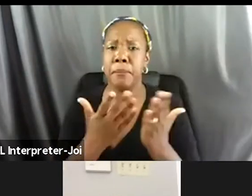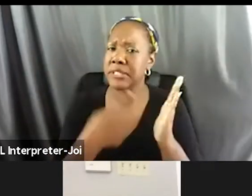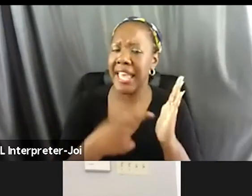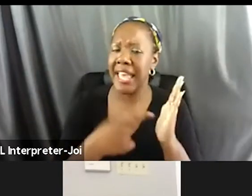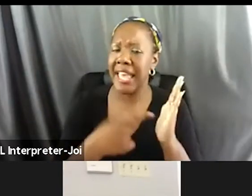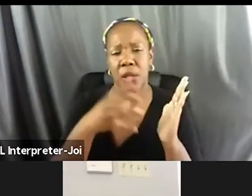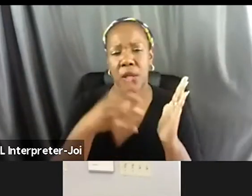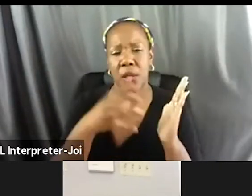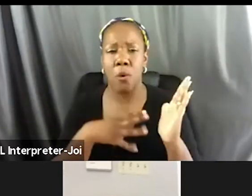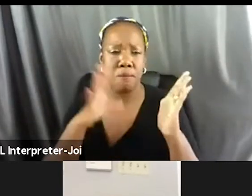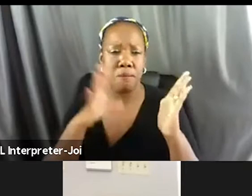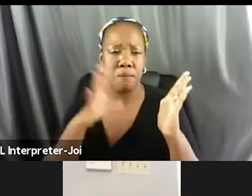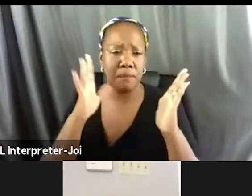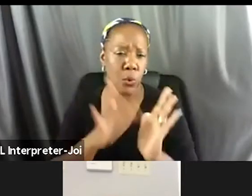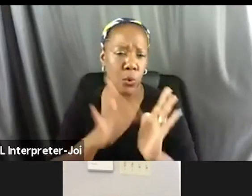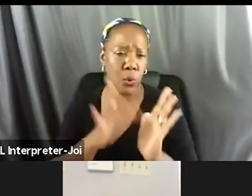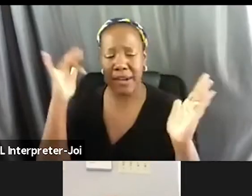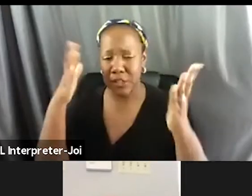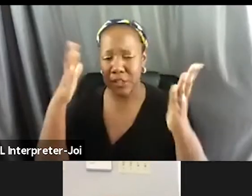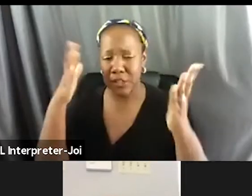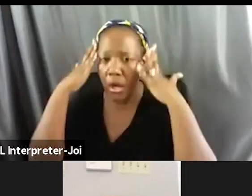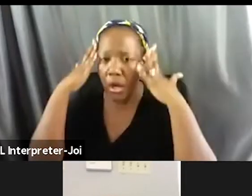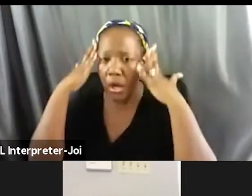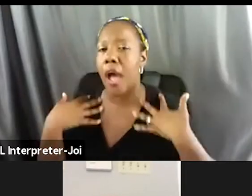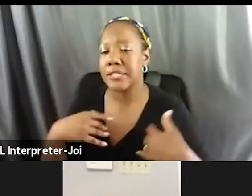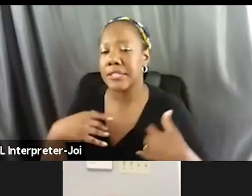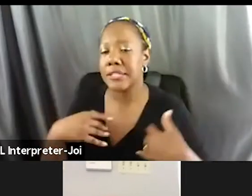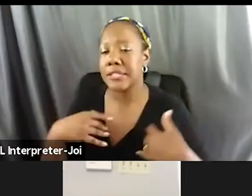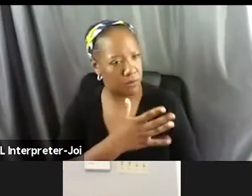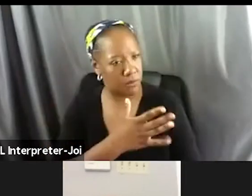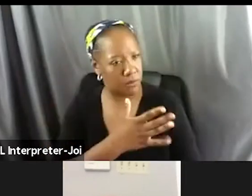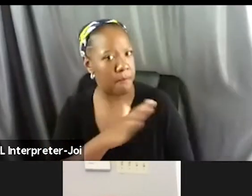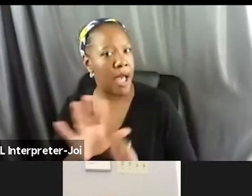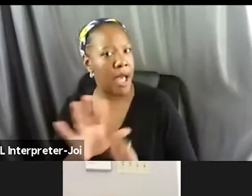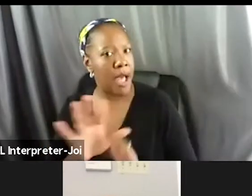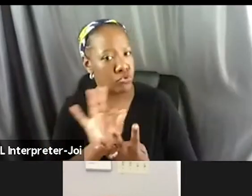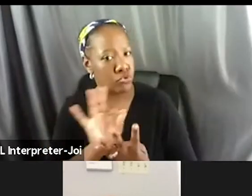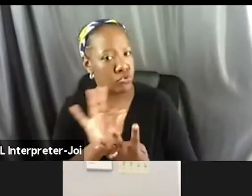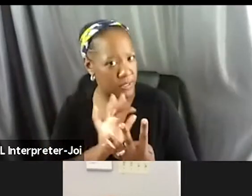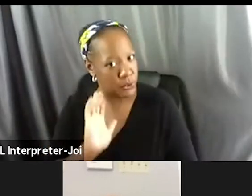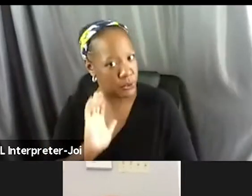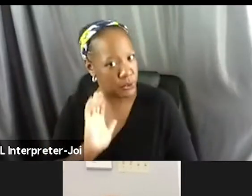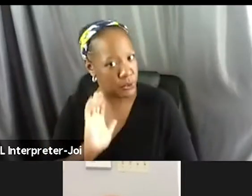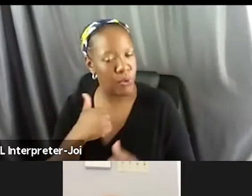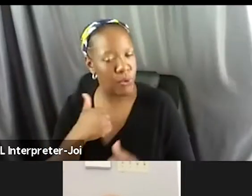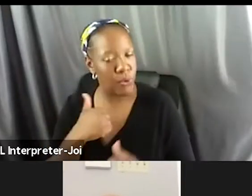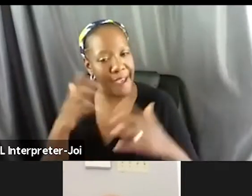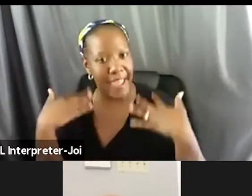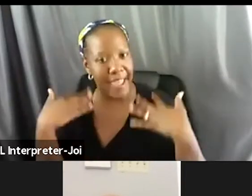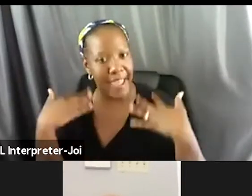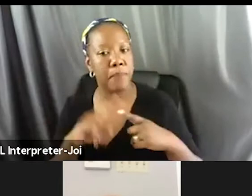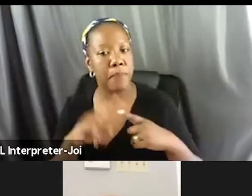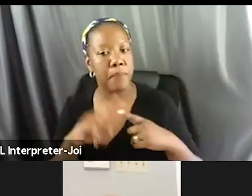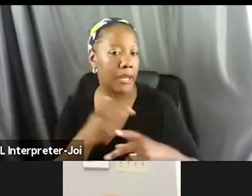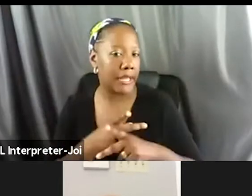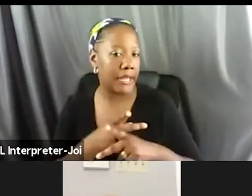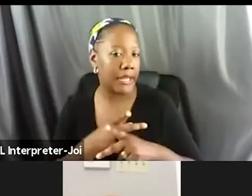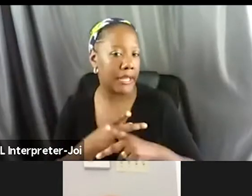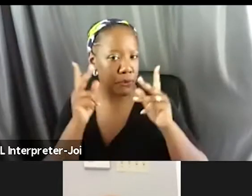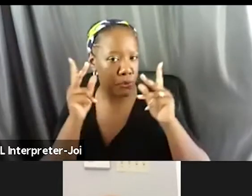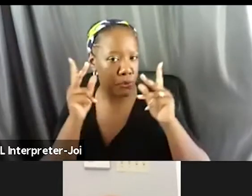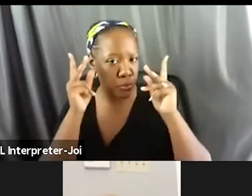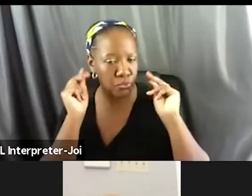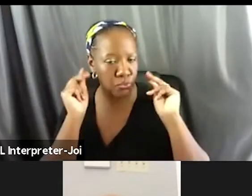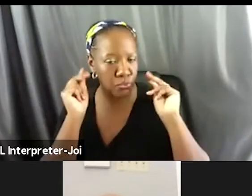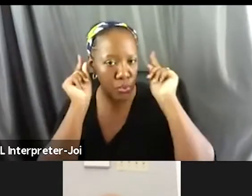and this and that. And I just told him, that my choice was, because I used to have a lot of hair, my choice was to keep it shorter and that I like